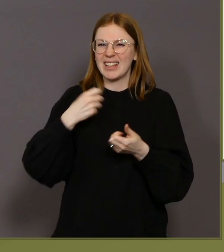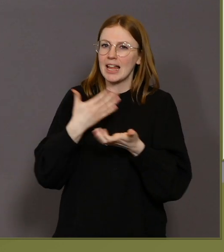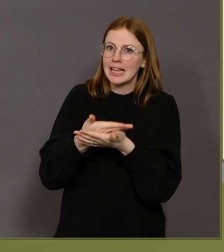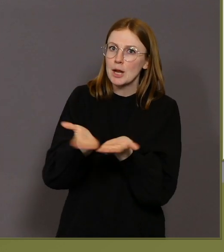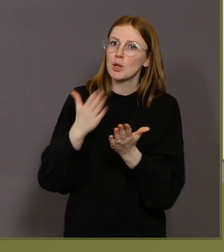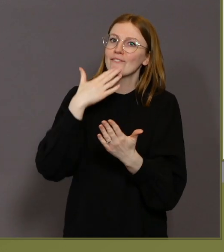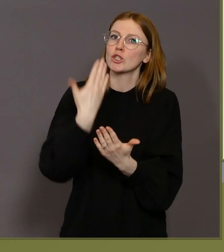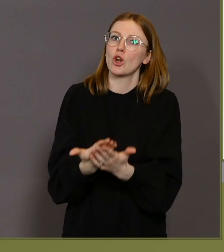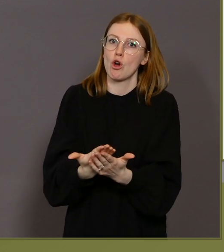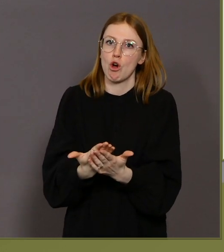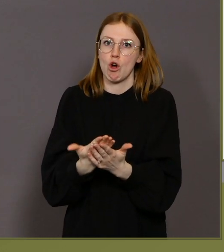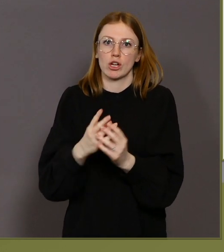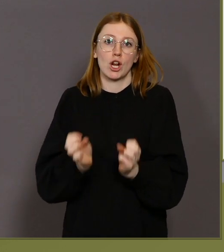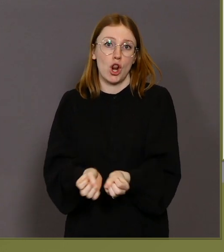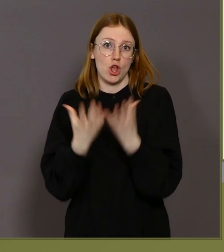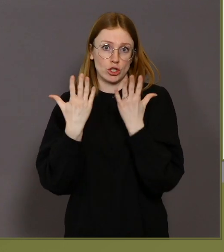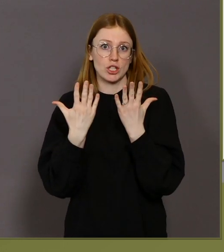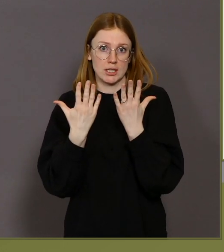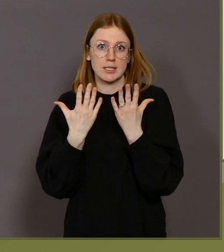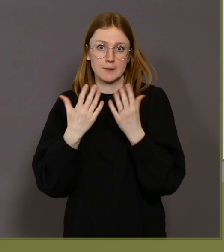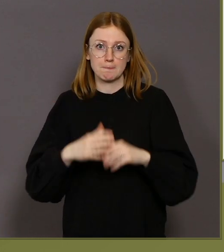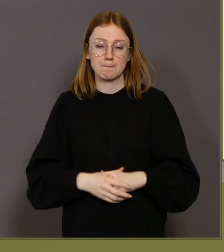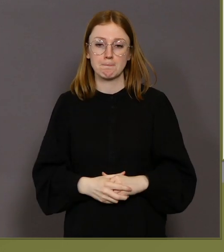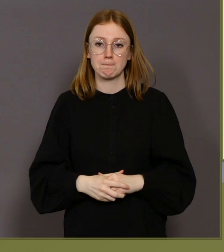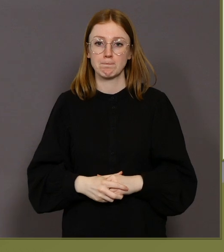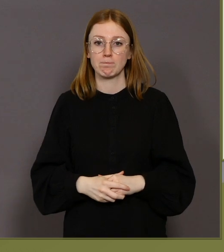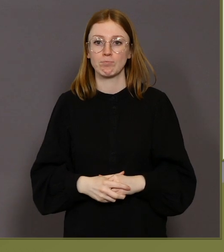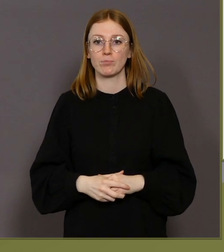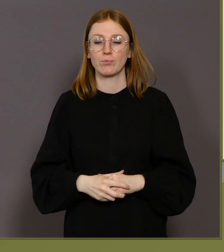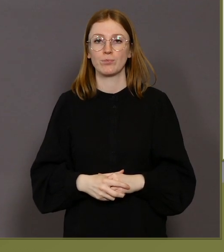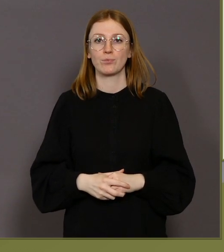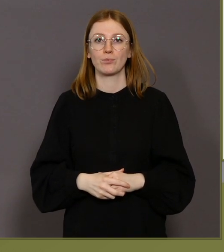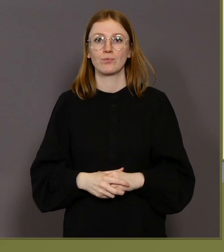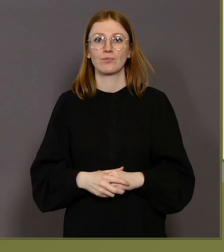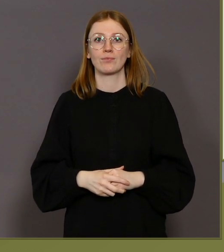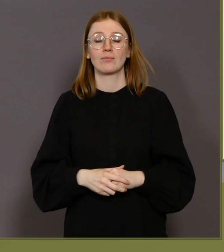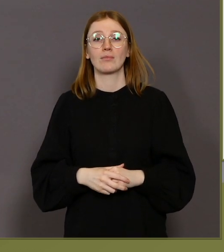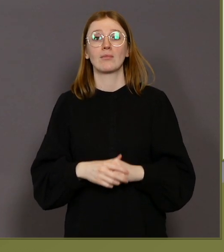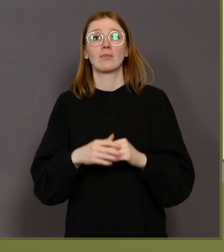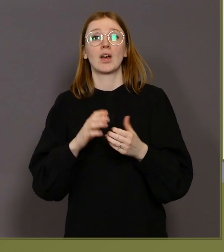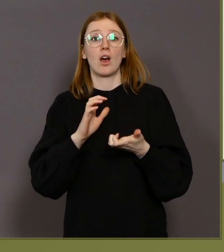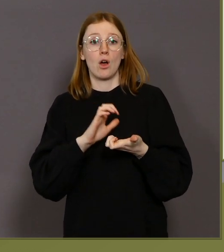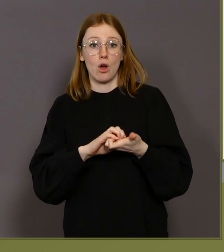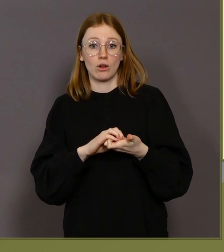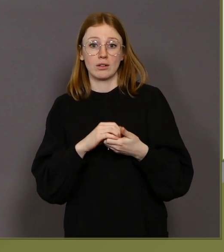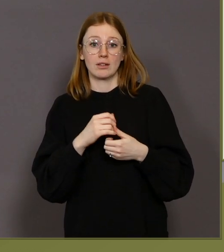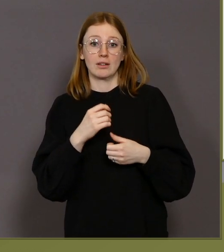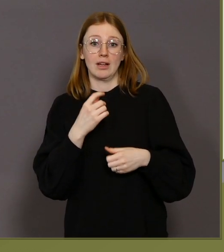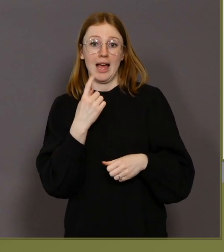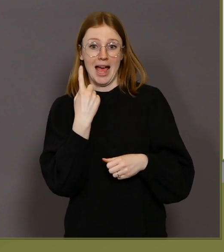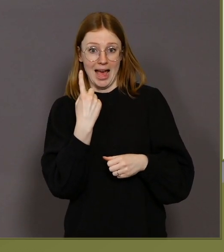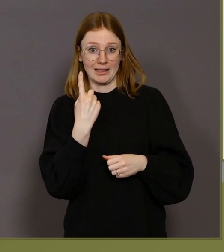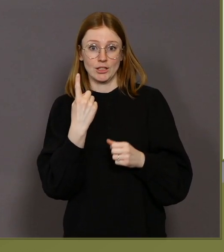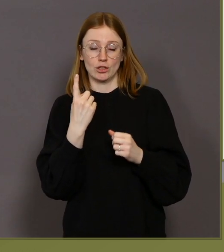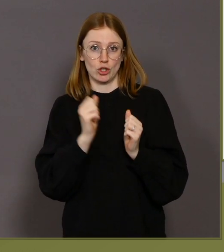for solution of the error. And that's new in WCAG 2.2, in the